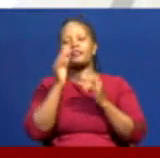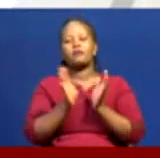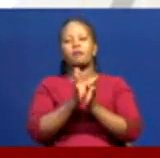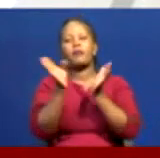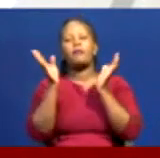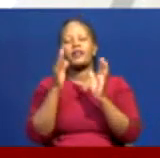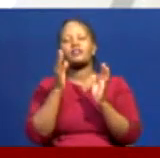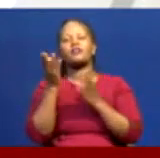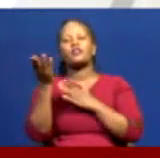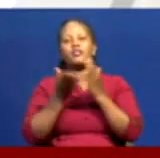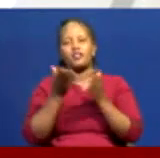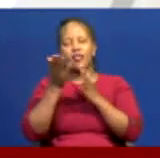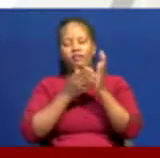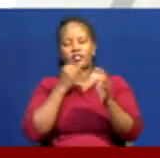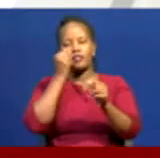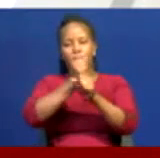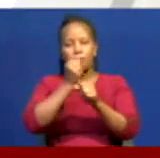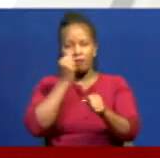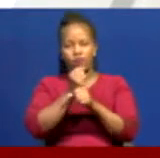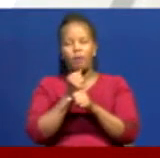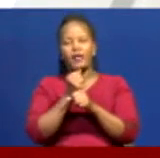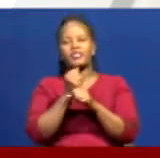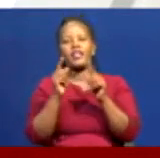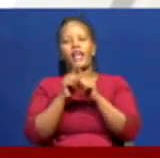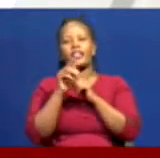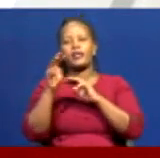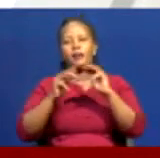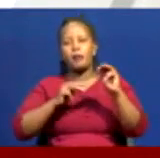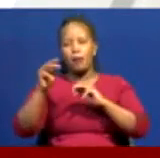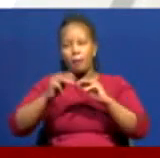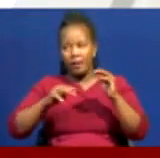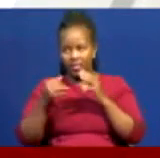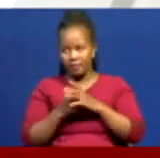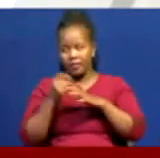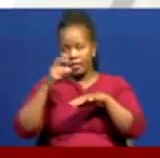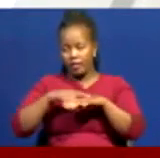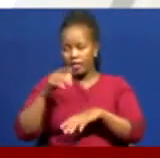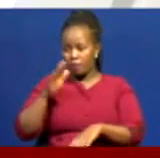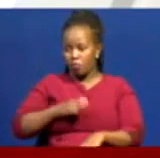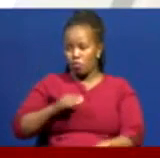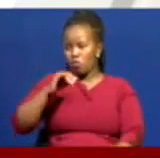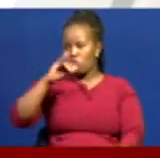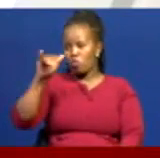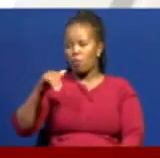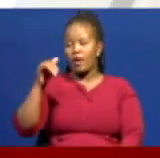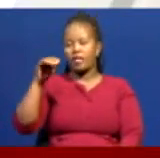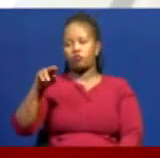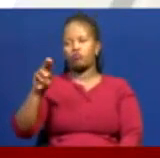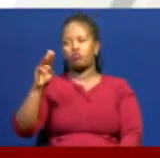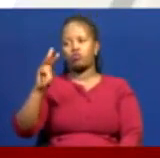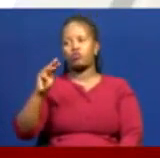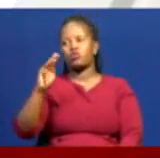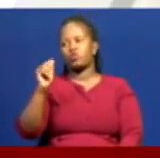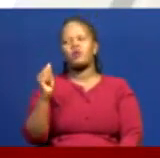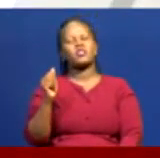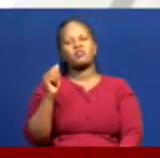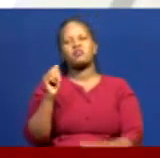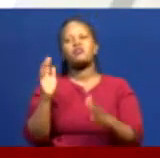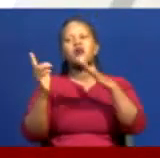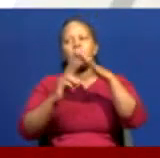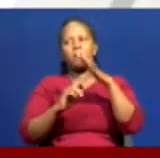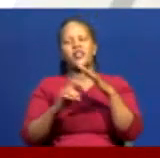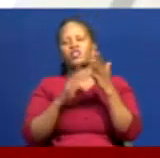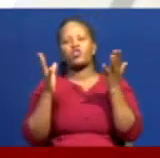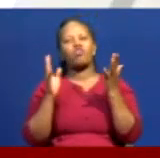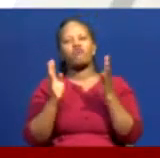and Delivery Management, while Aisha Jumwa moves from that ministry. Or rather, it appears like the Ministry of Public Service has been